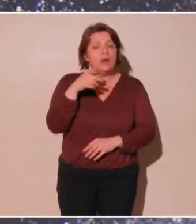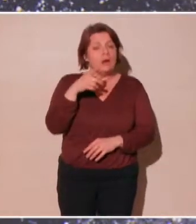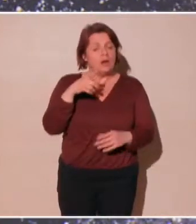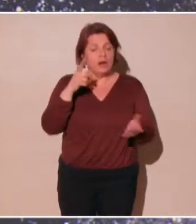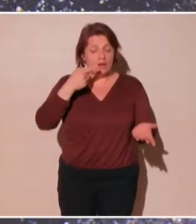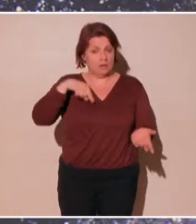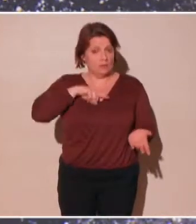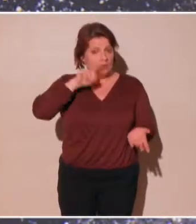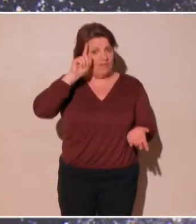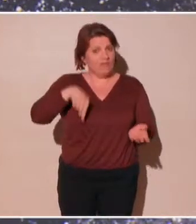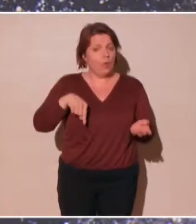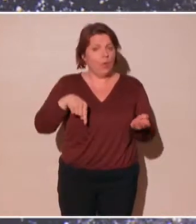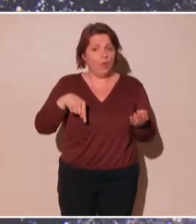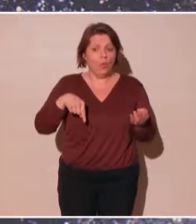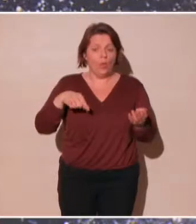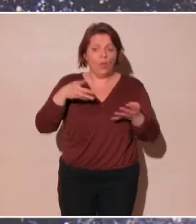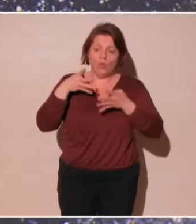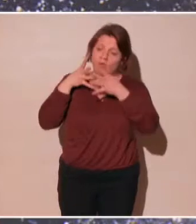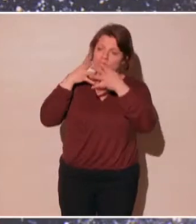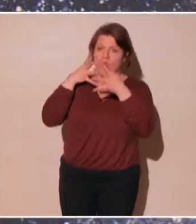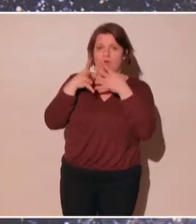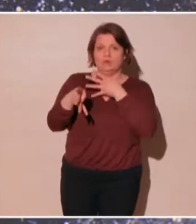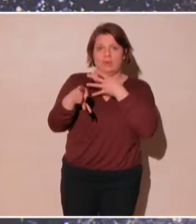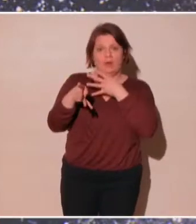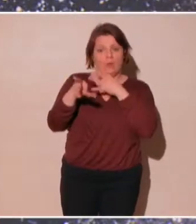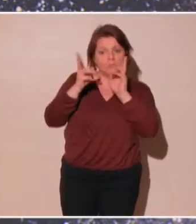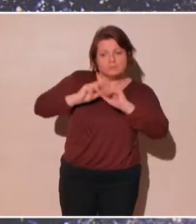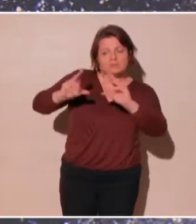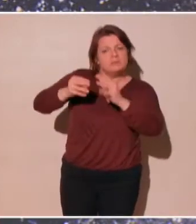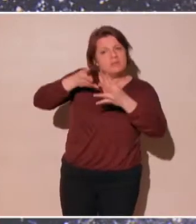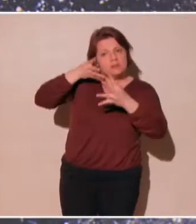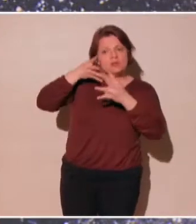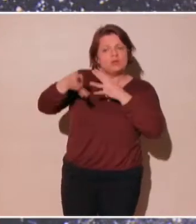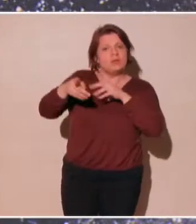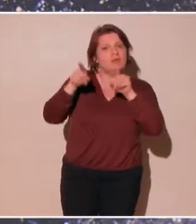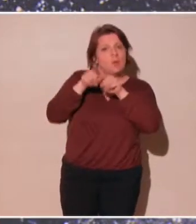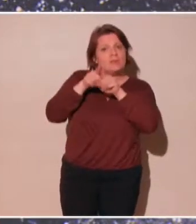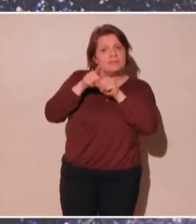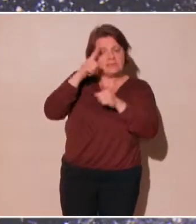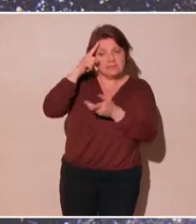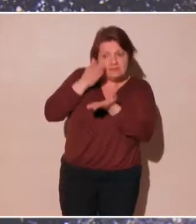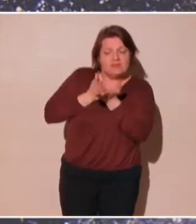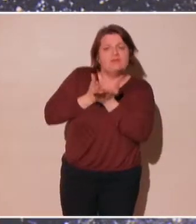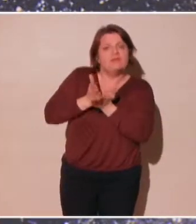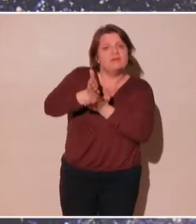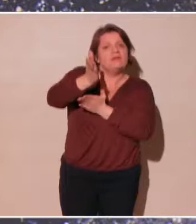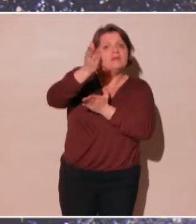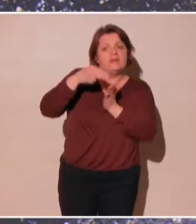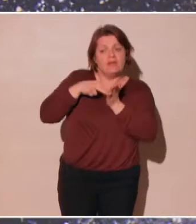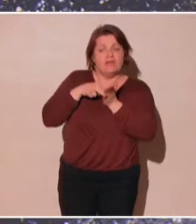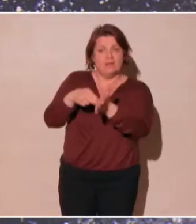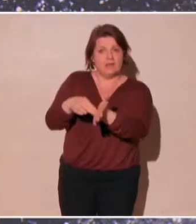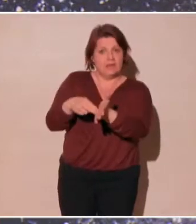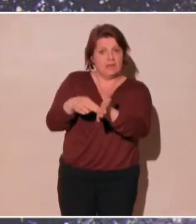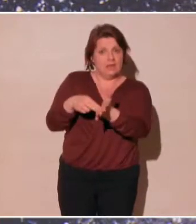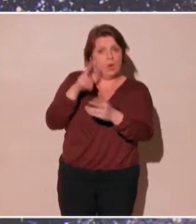So to solve this problem and to prevent this problem from ever occurring, we will need transparency and loyalty. Transparency, first,